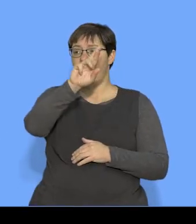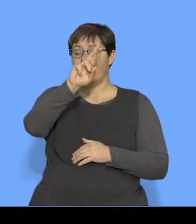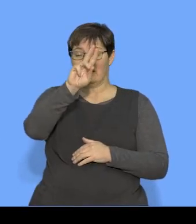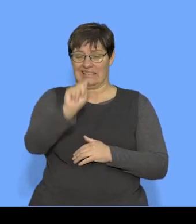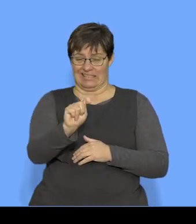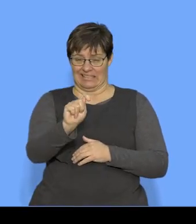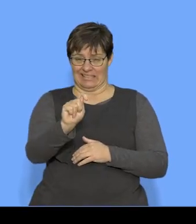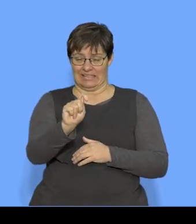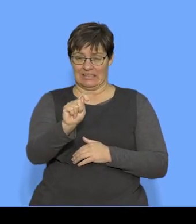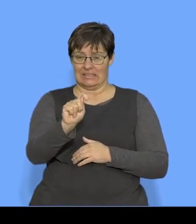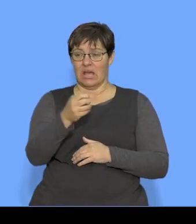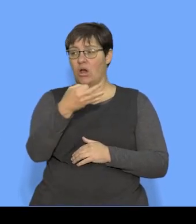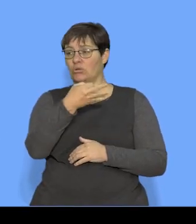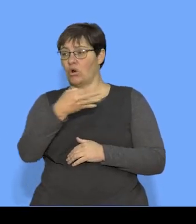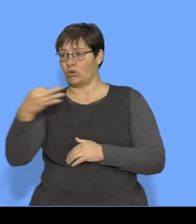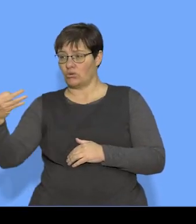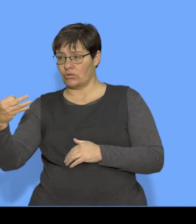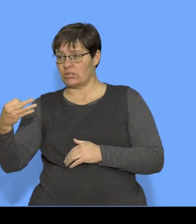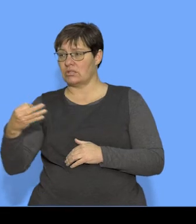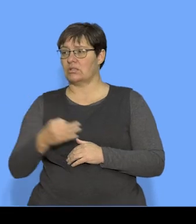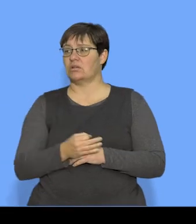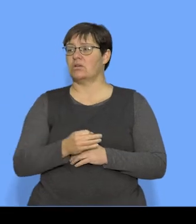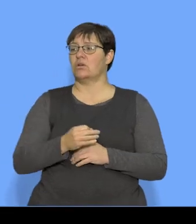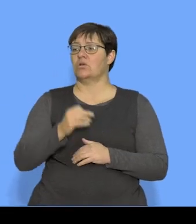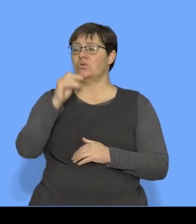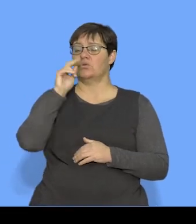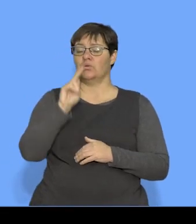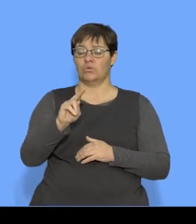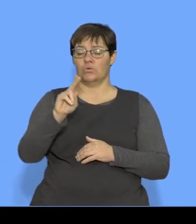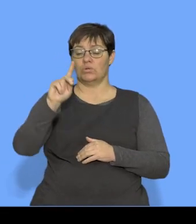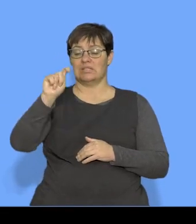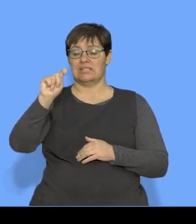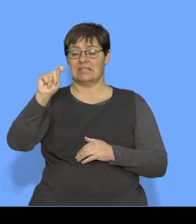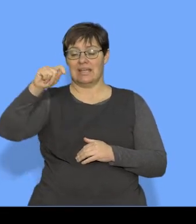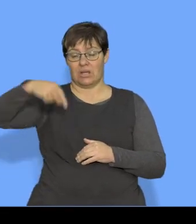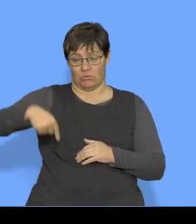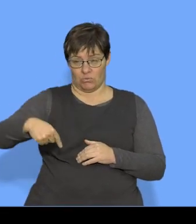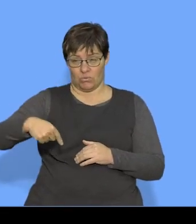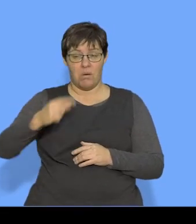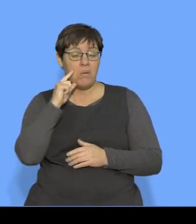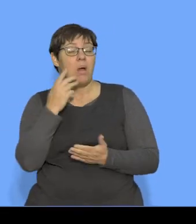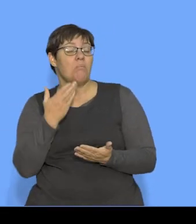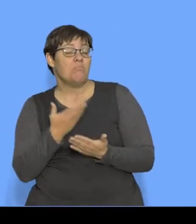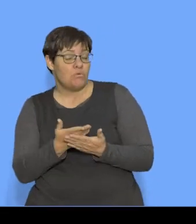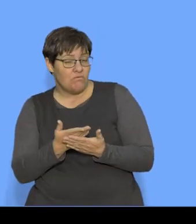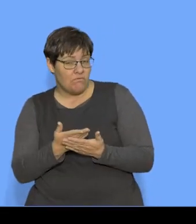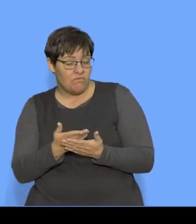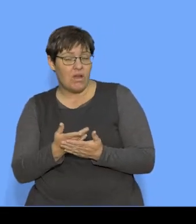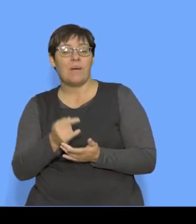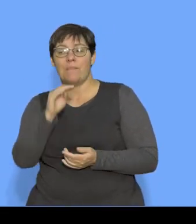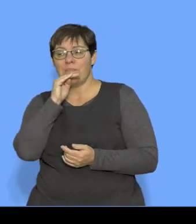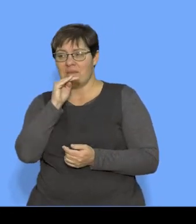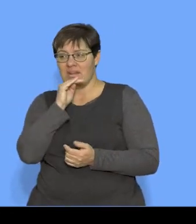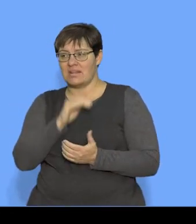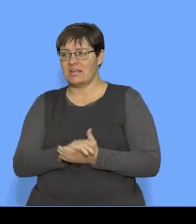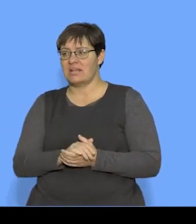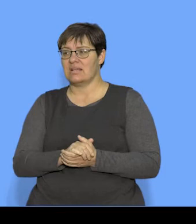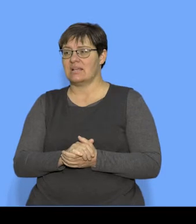LRT is congruent to UTQ, right? If I can prove that, then I will prove